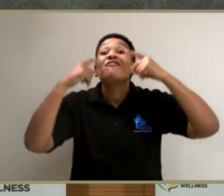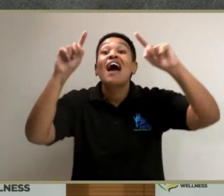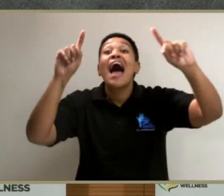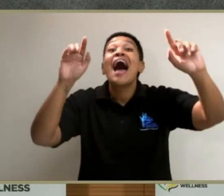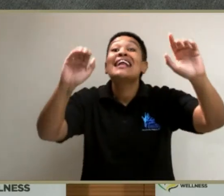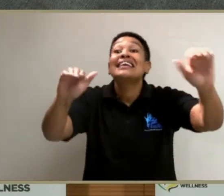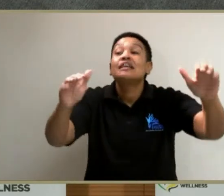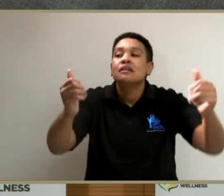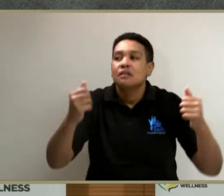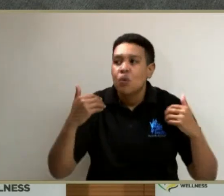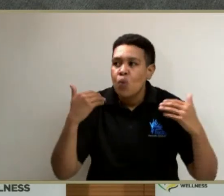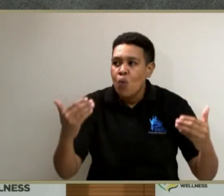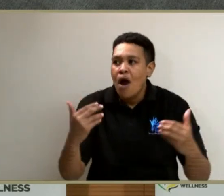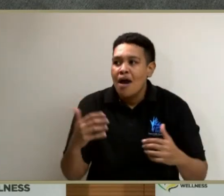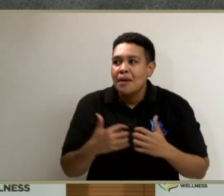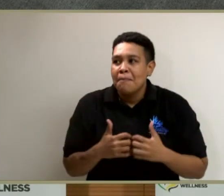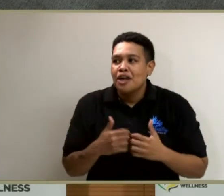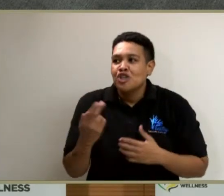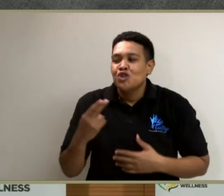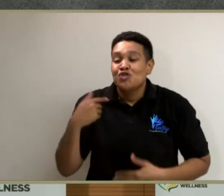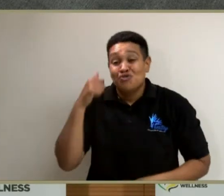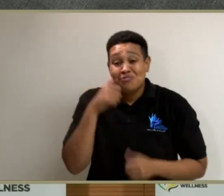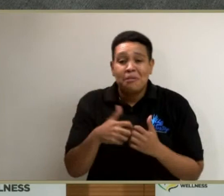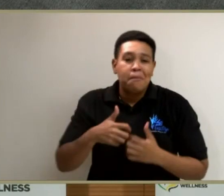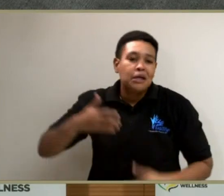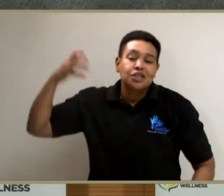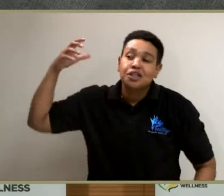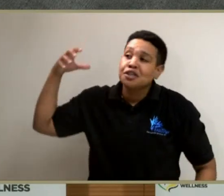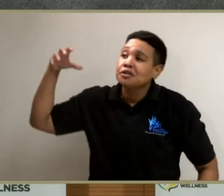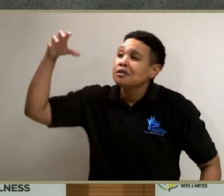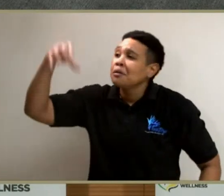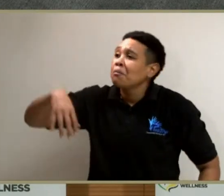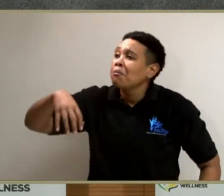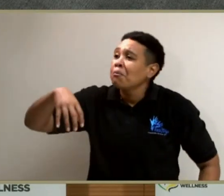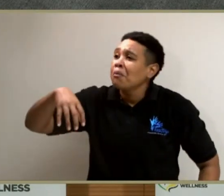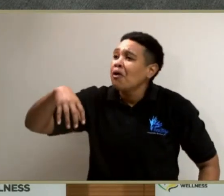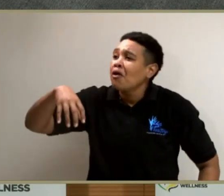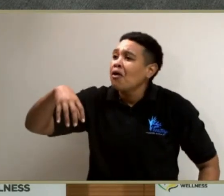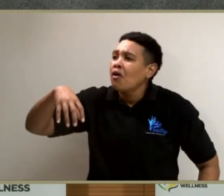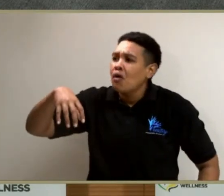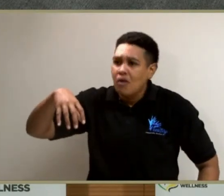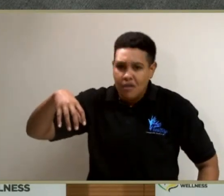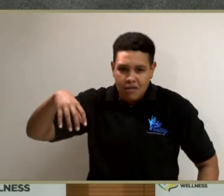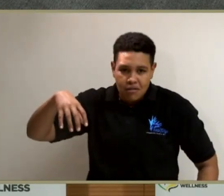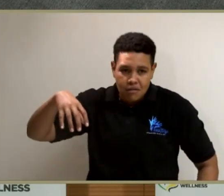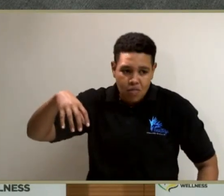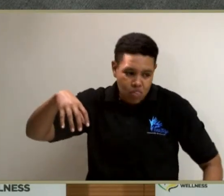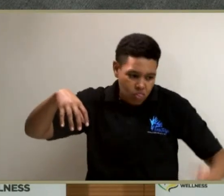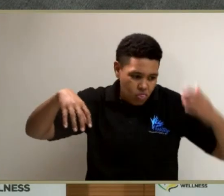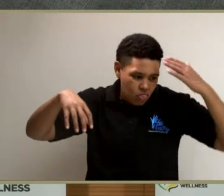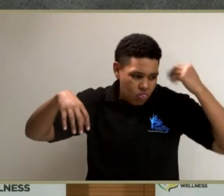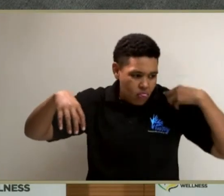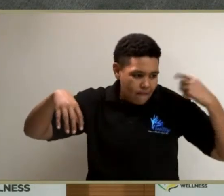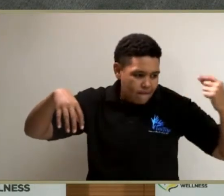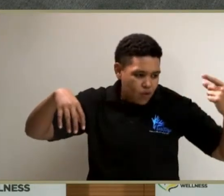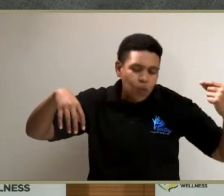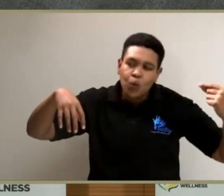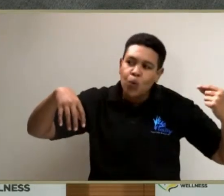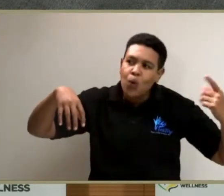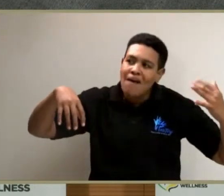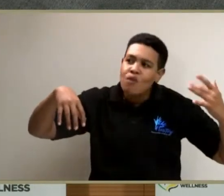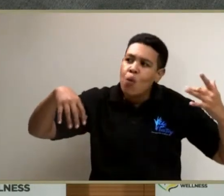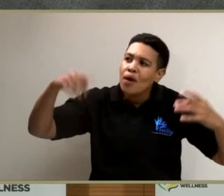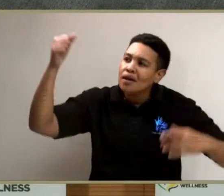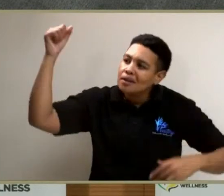commissioning the use of the machine. Remember now, we had gotten the machine some time ago, but had to wait on the manufacturers to send the trainers. We do